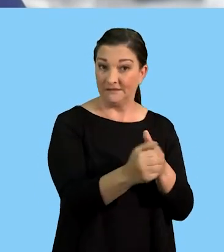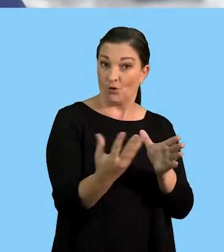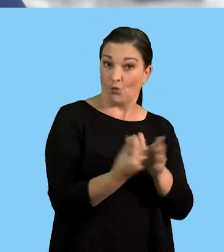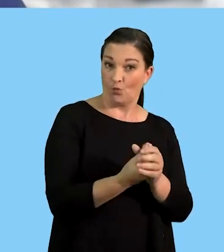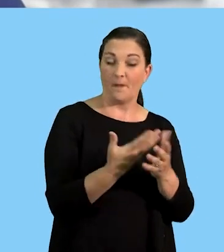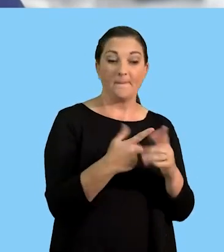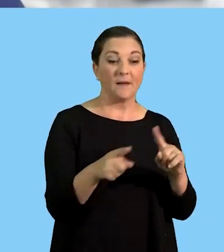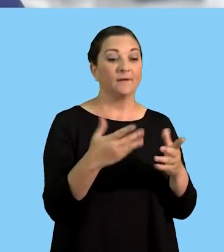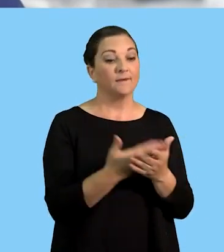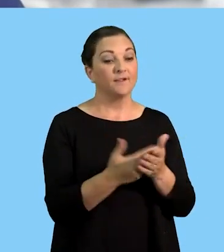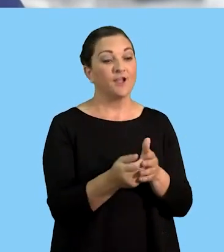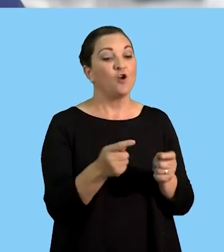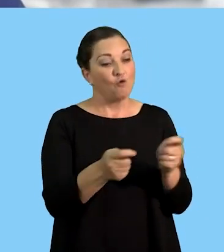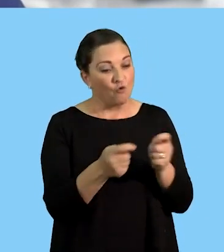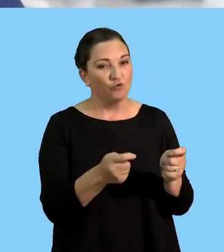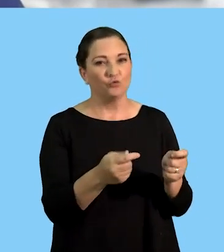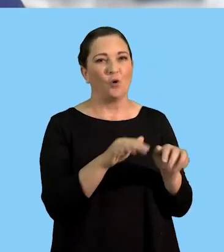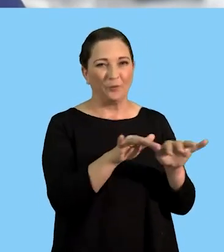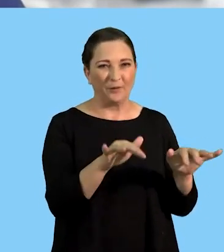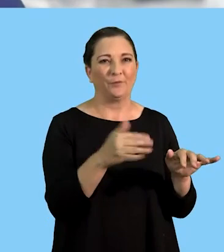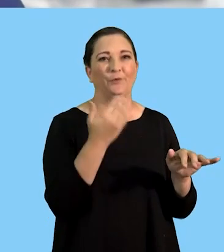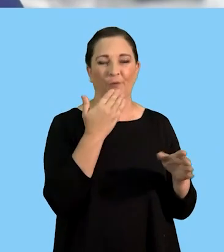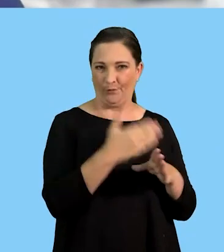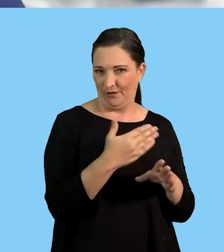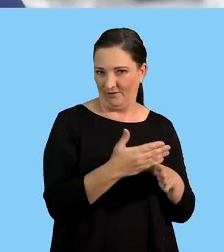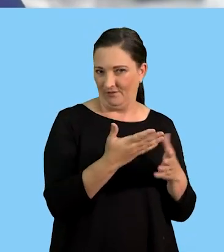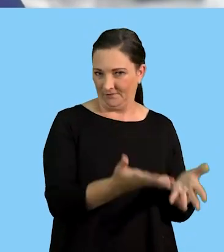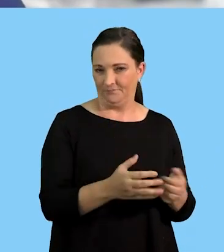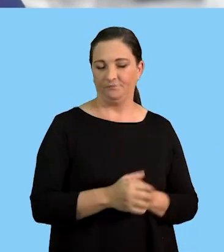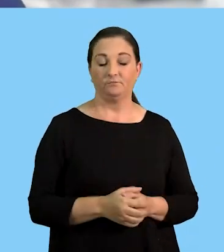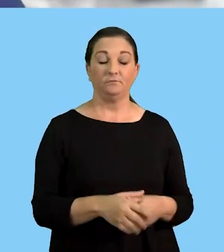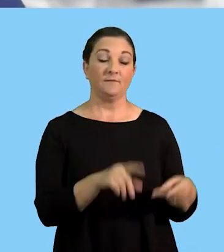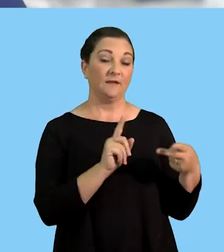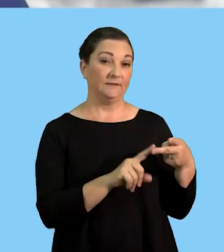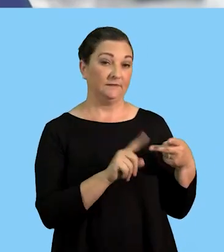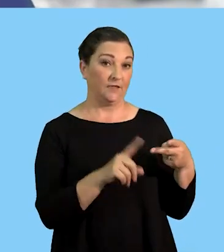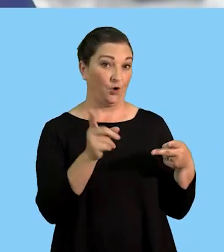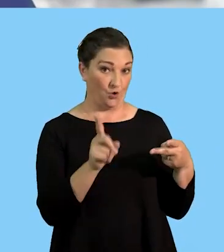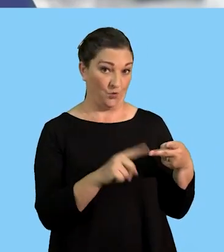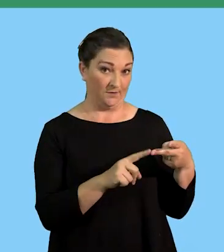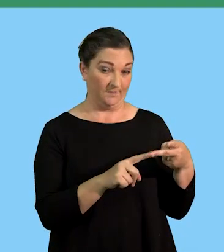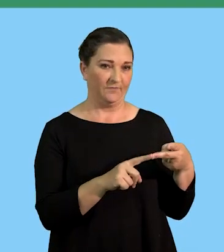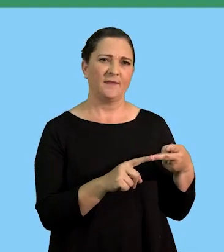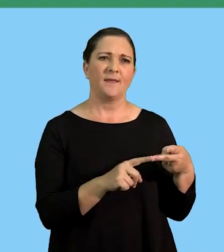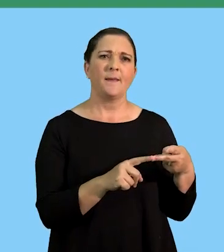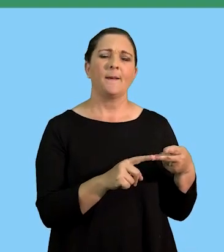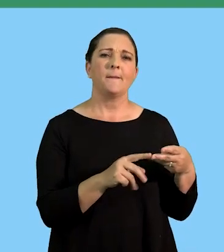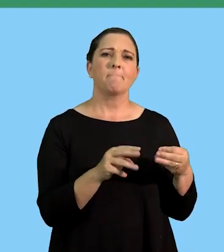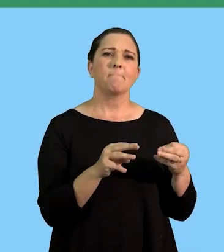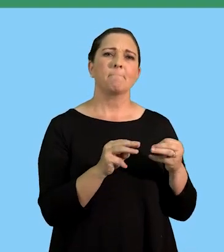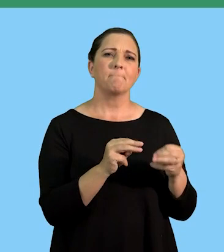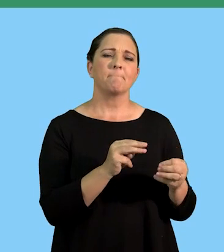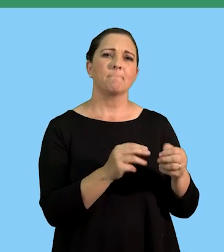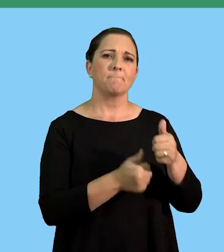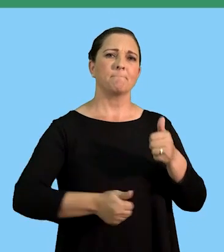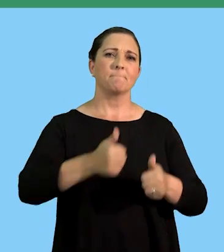leading together with the controlling of employees to achieve the business goals. Secondly, a manager becomes